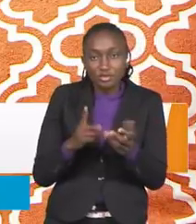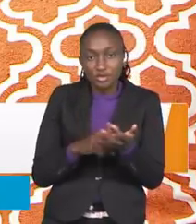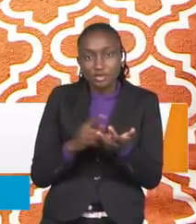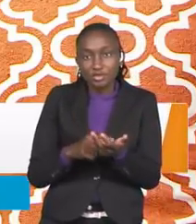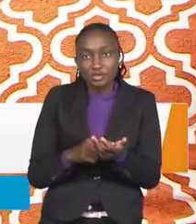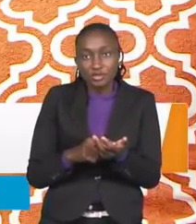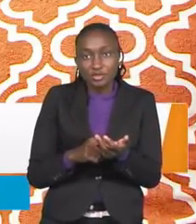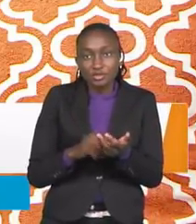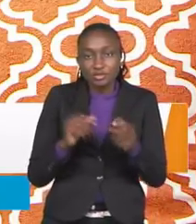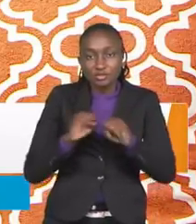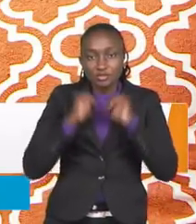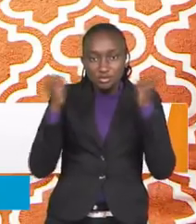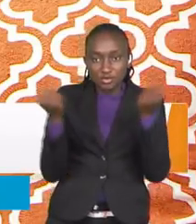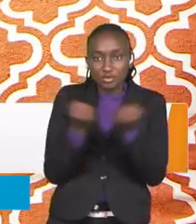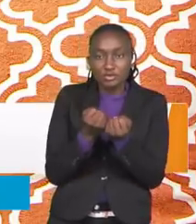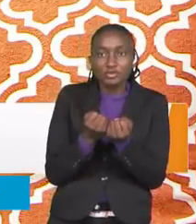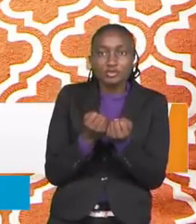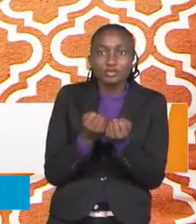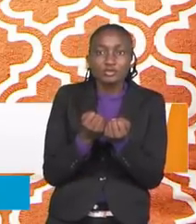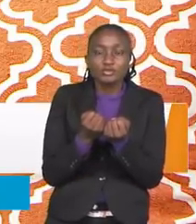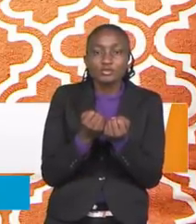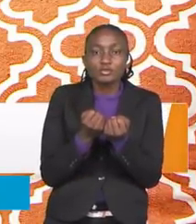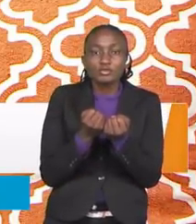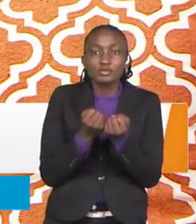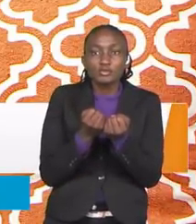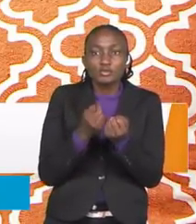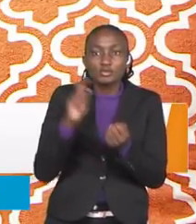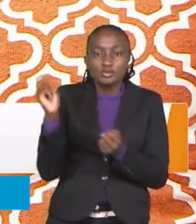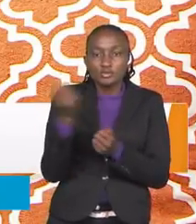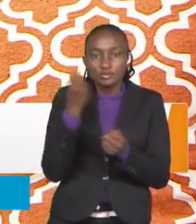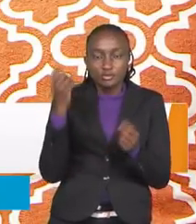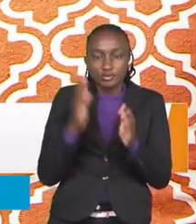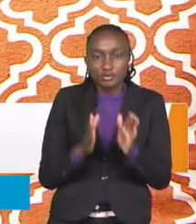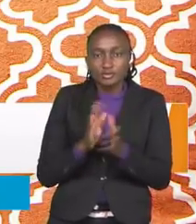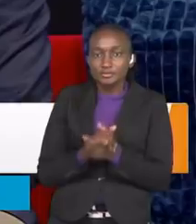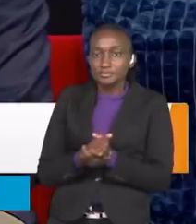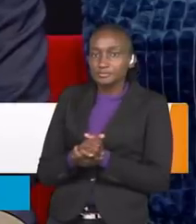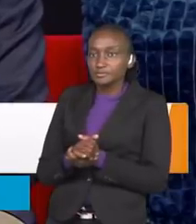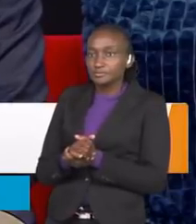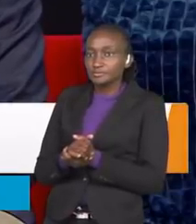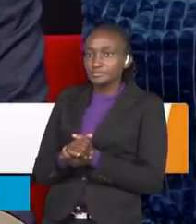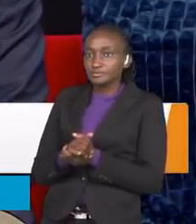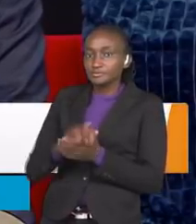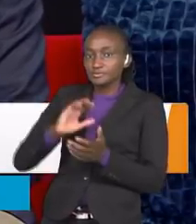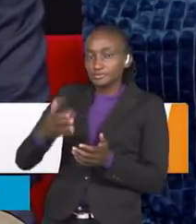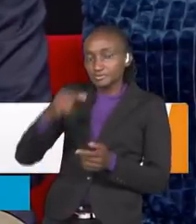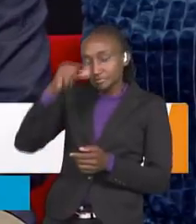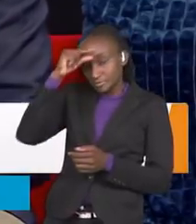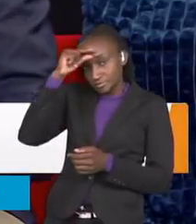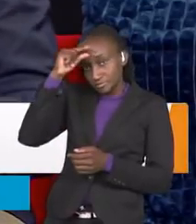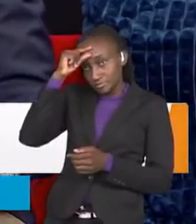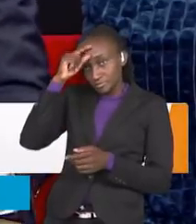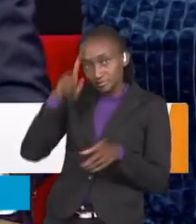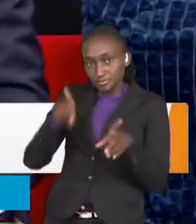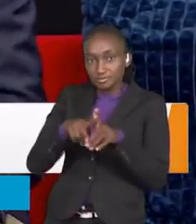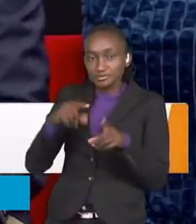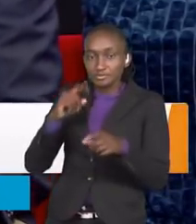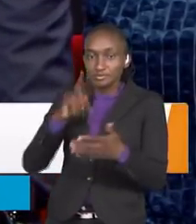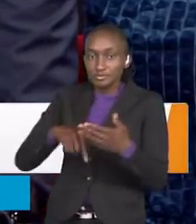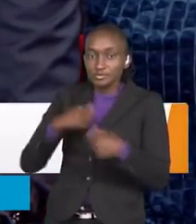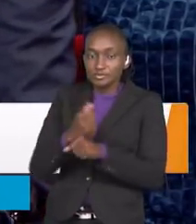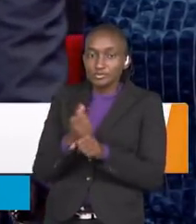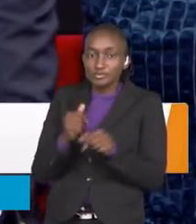accountable to the organization and to and to the Kenyans at large. Interesting. County governments, and of course, as much as what you're doing right